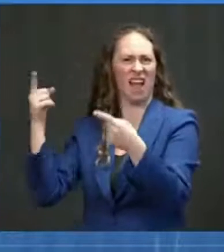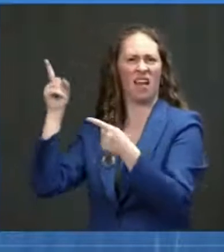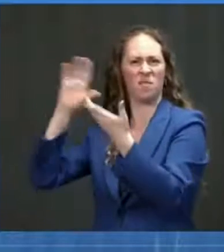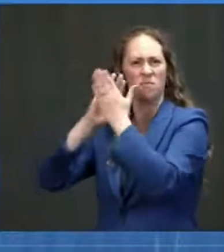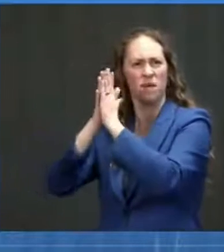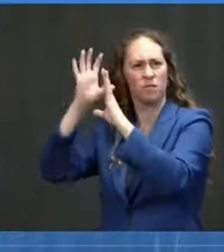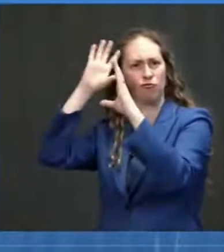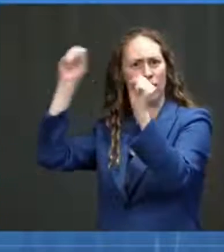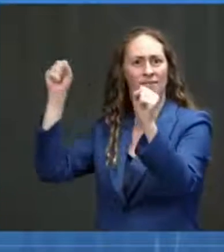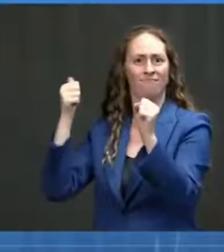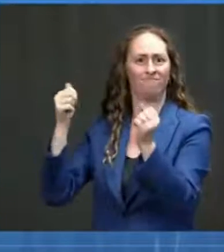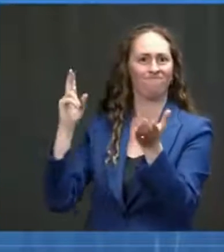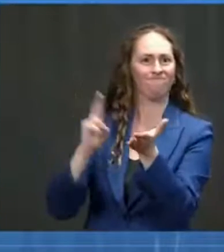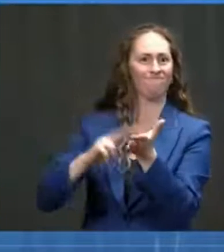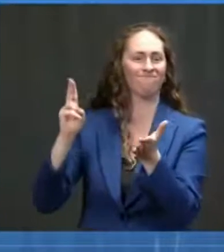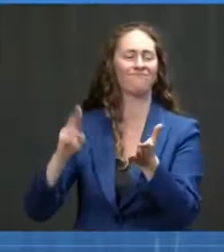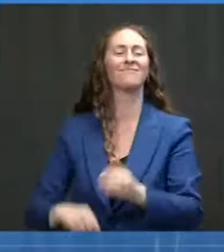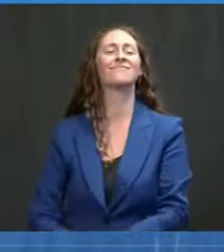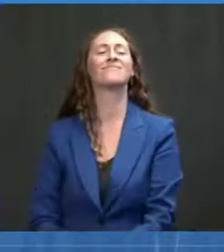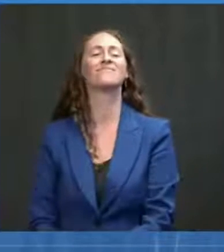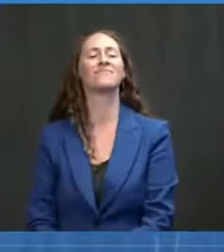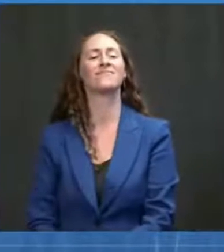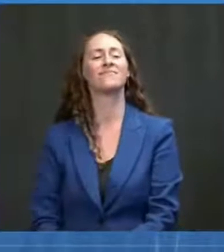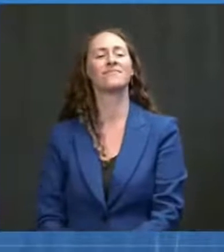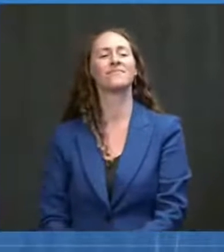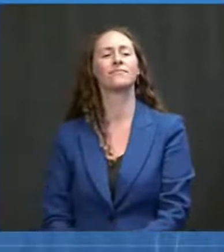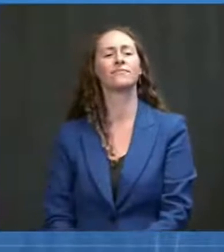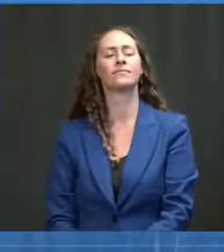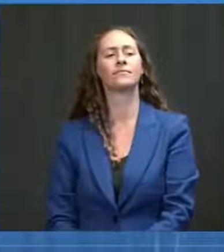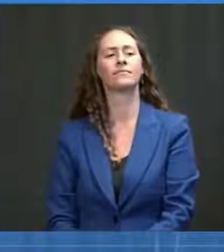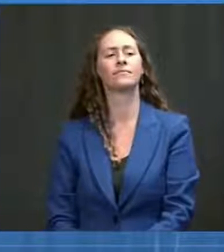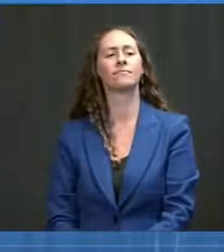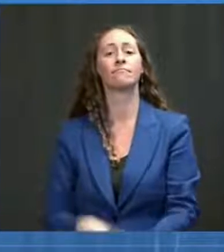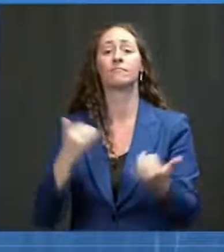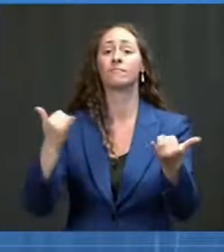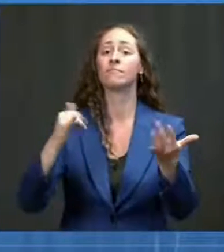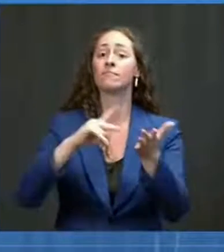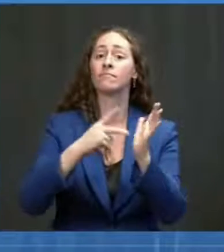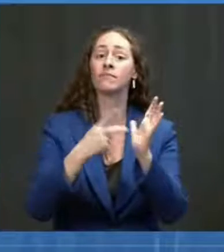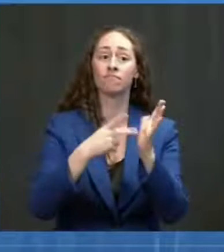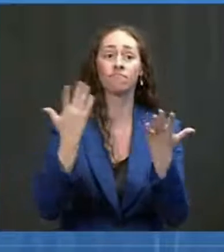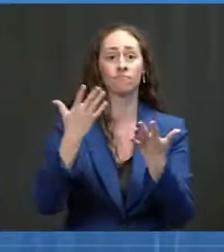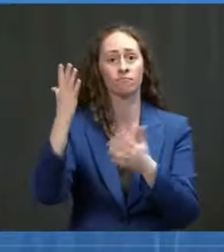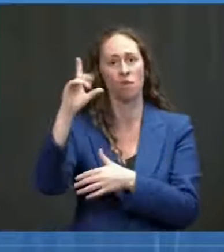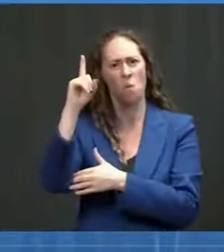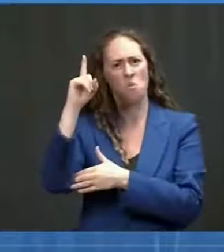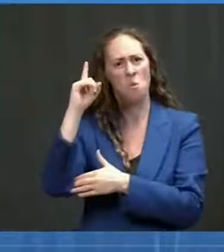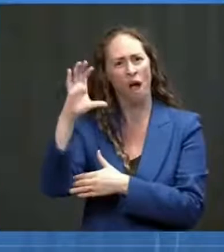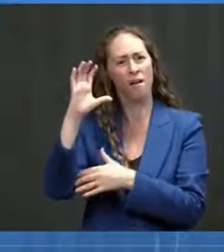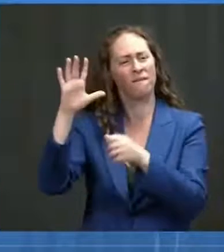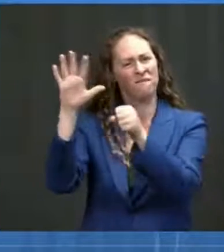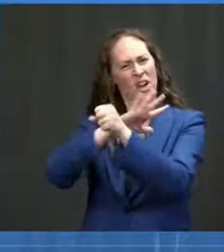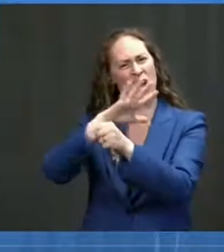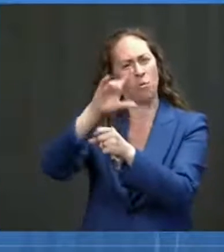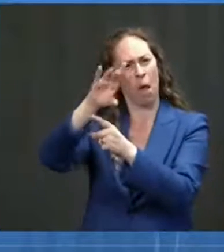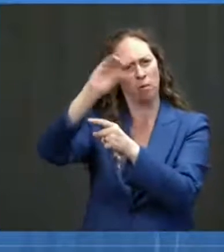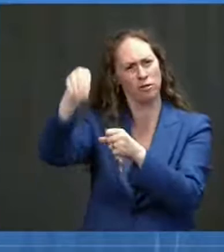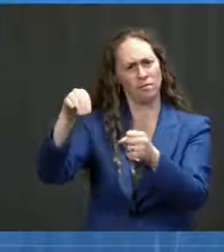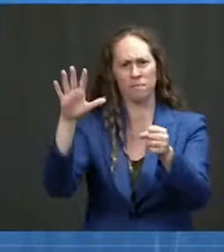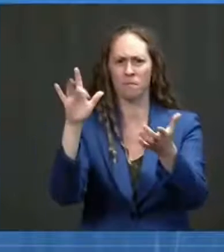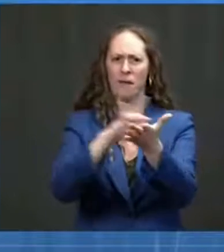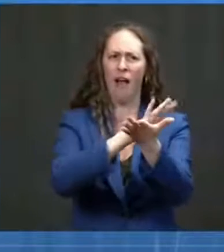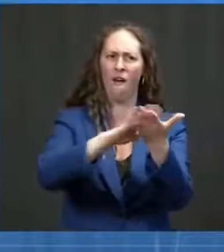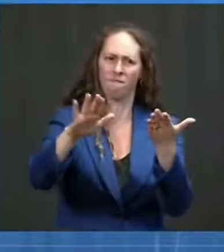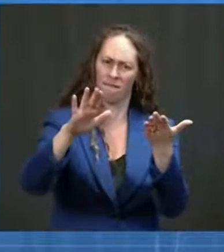Importantly, this maintains 100% federal reimbursement for state deployments of National Guard